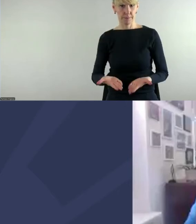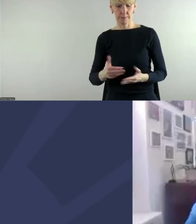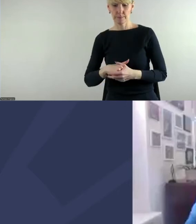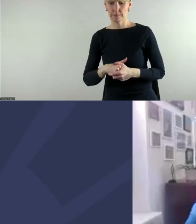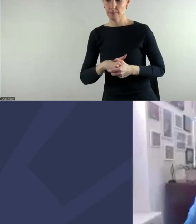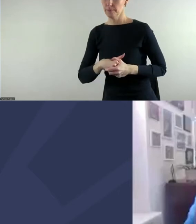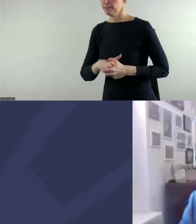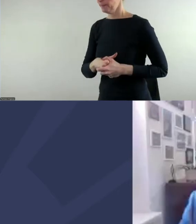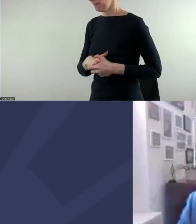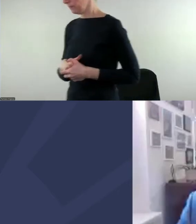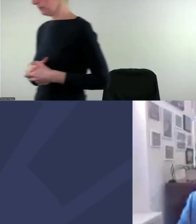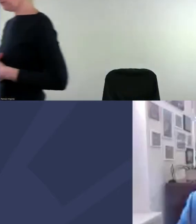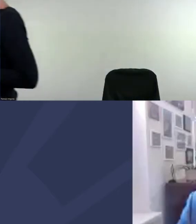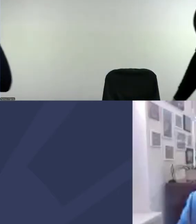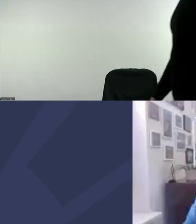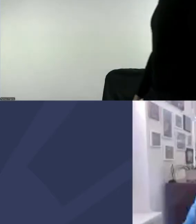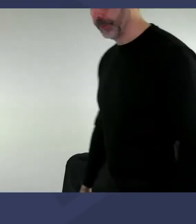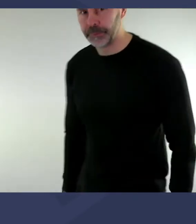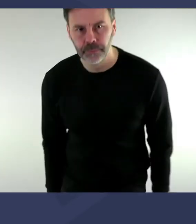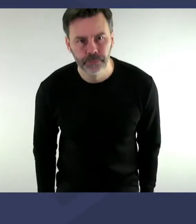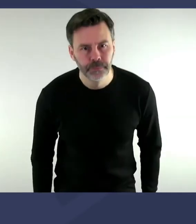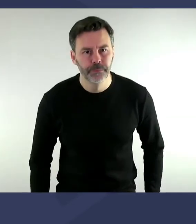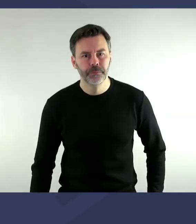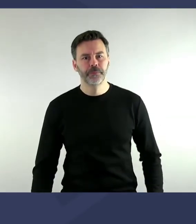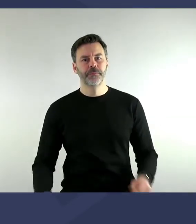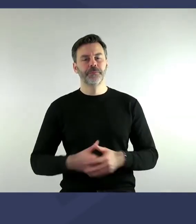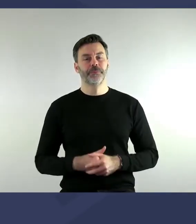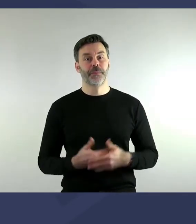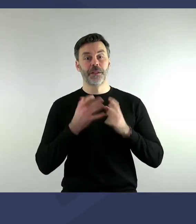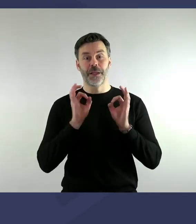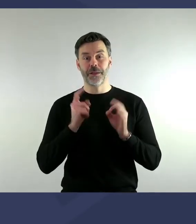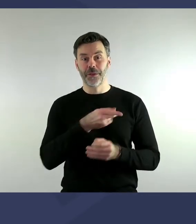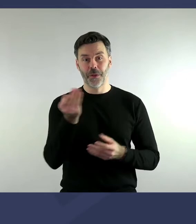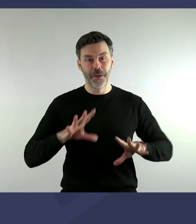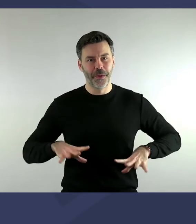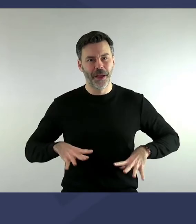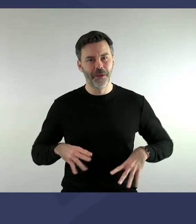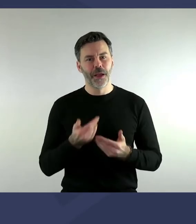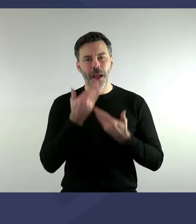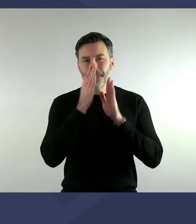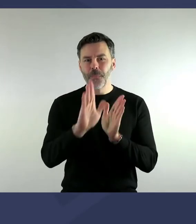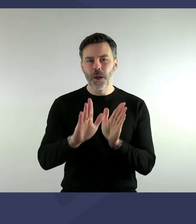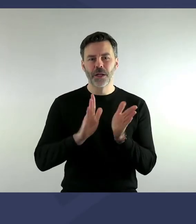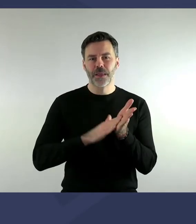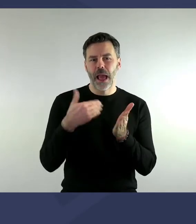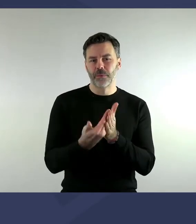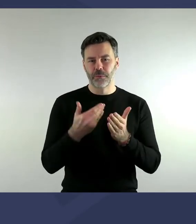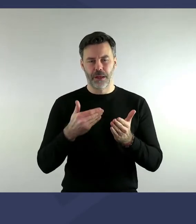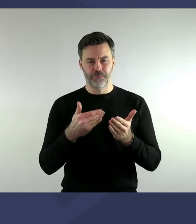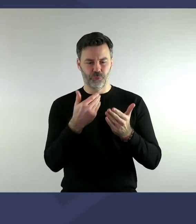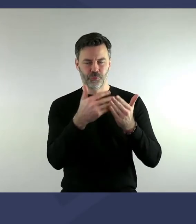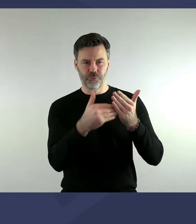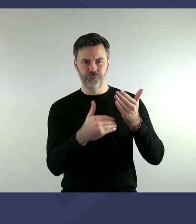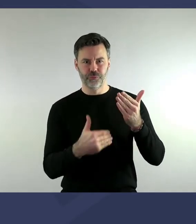focused on what motivates all of us and what connects us. So the floor is yours. Thank you very much. I want to show some of